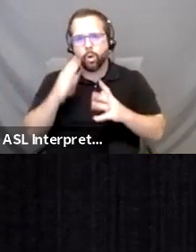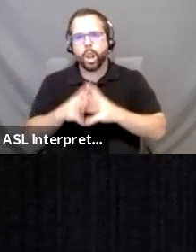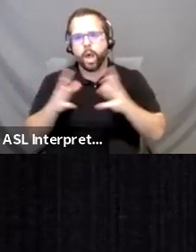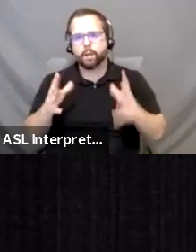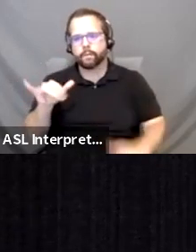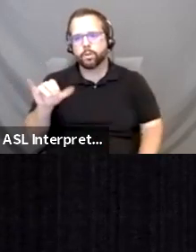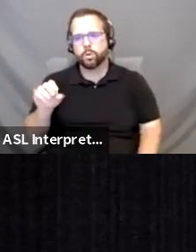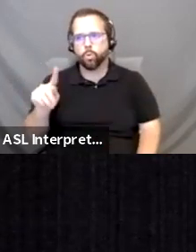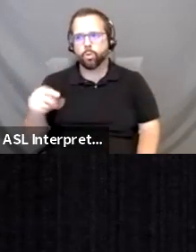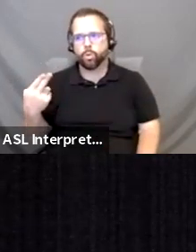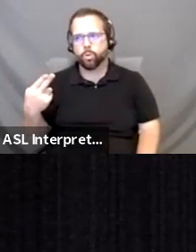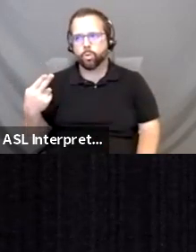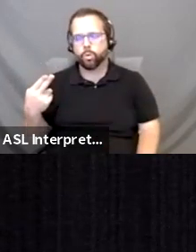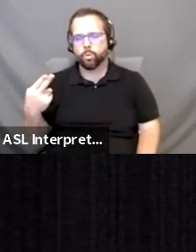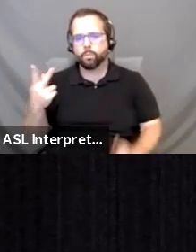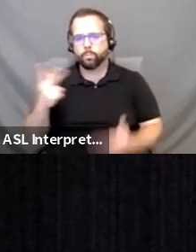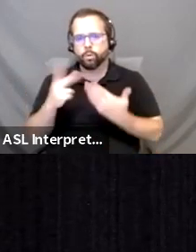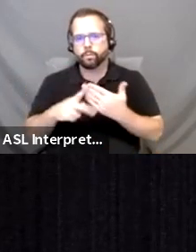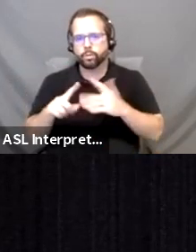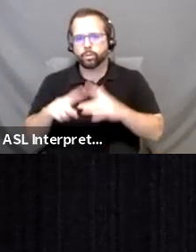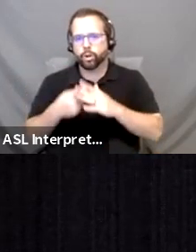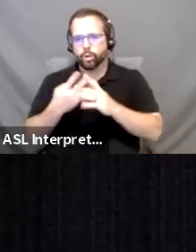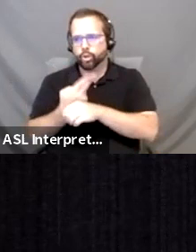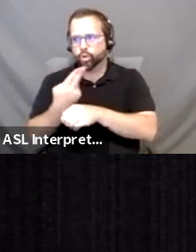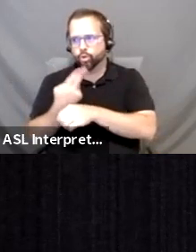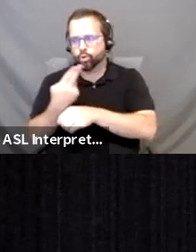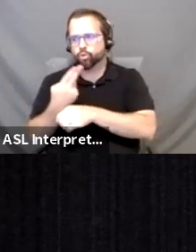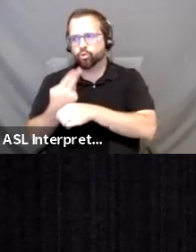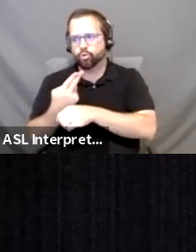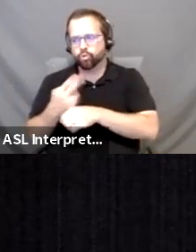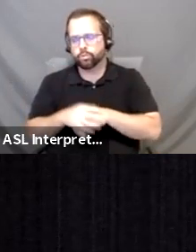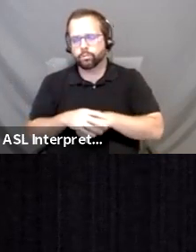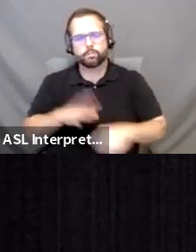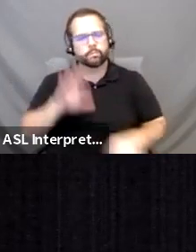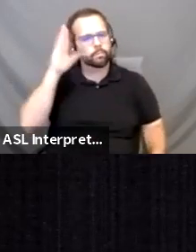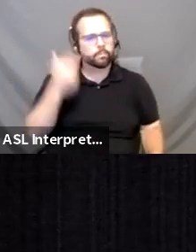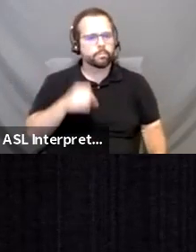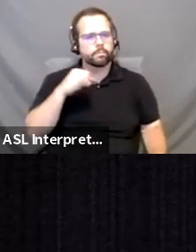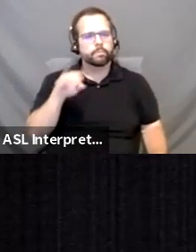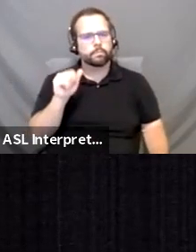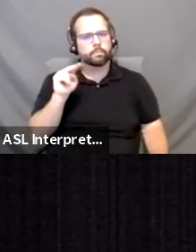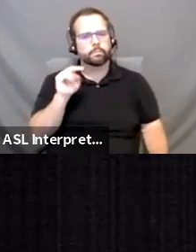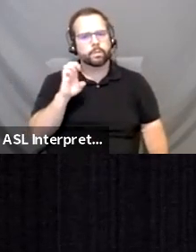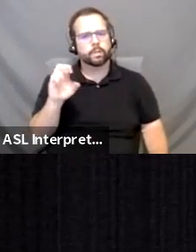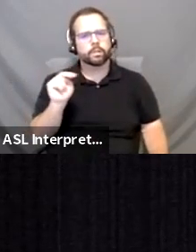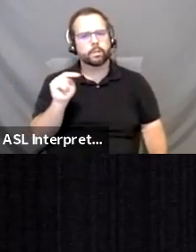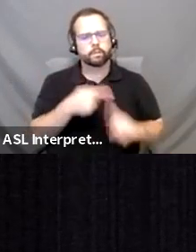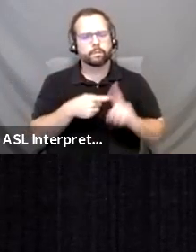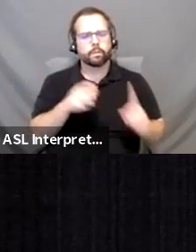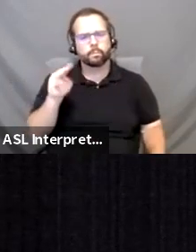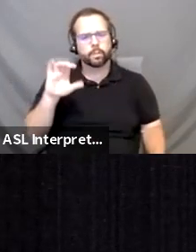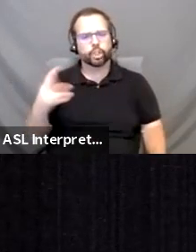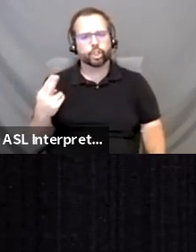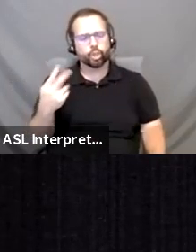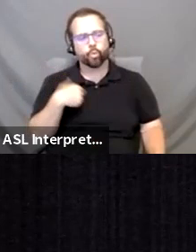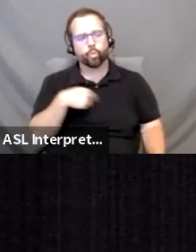using. This is Janine from Michigan again. I know that we actually created a separate